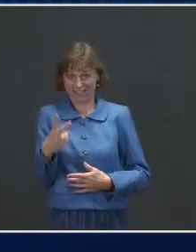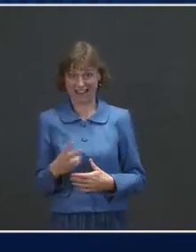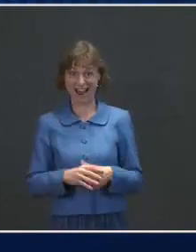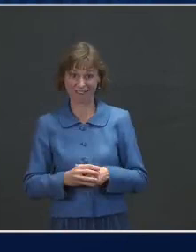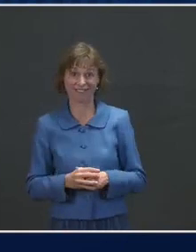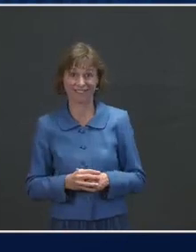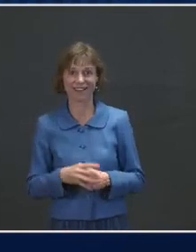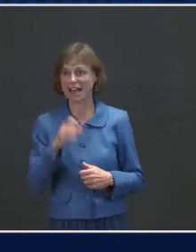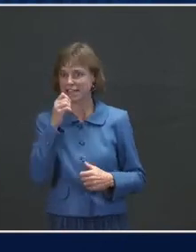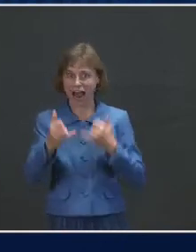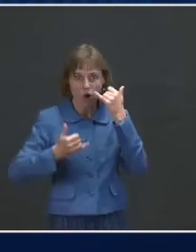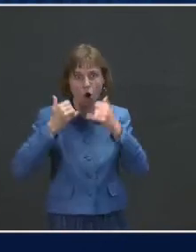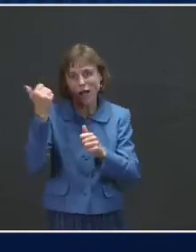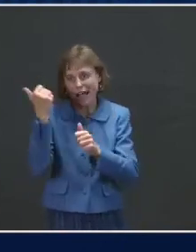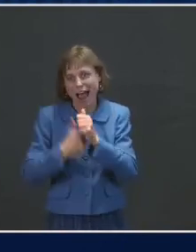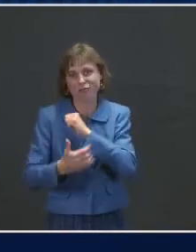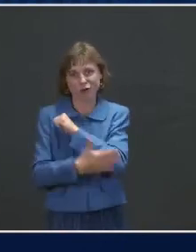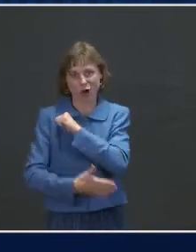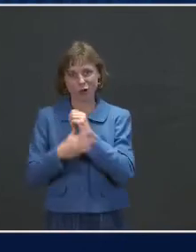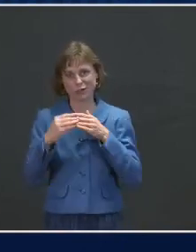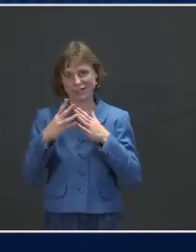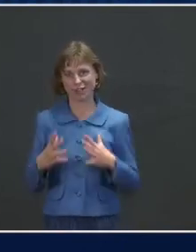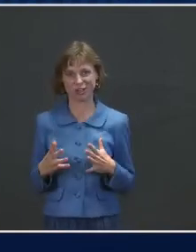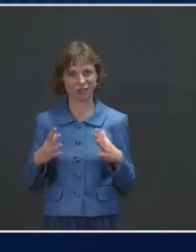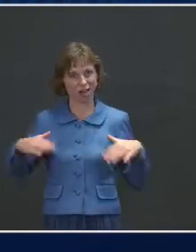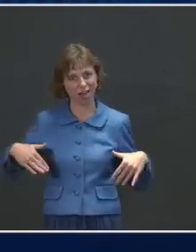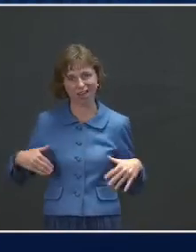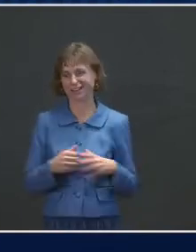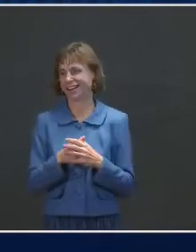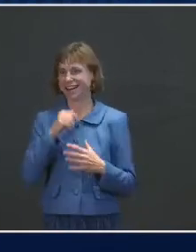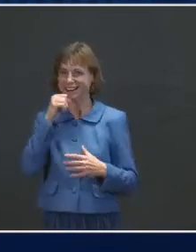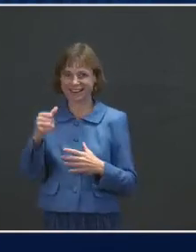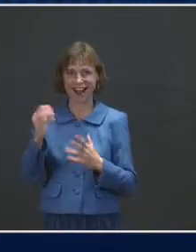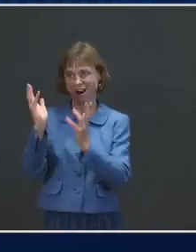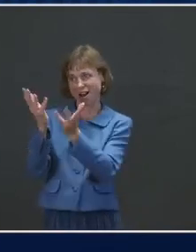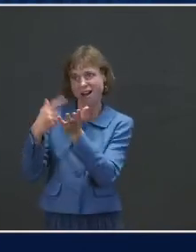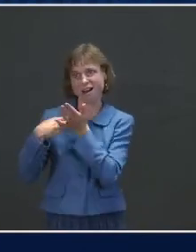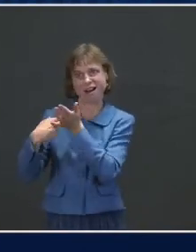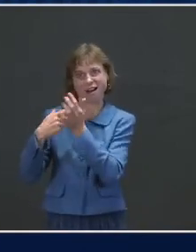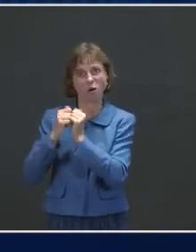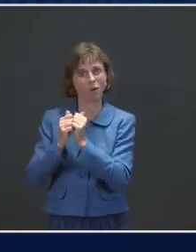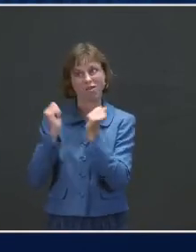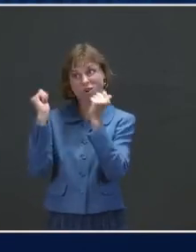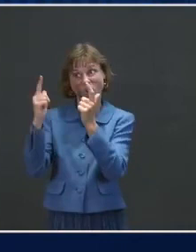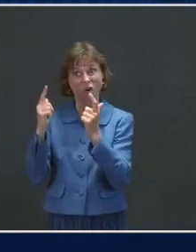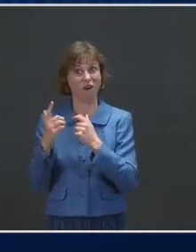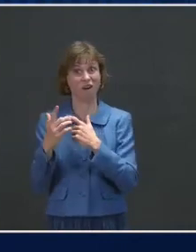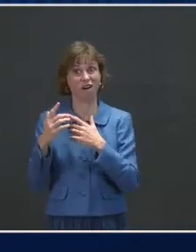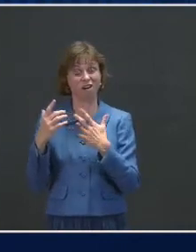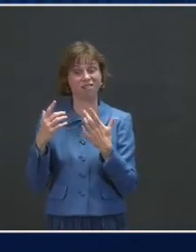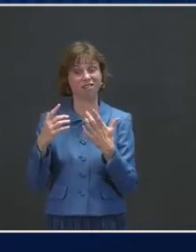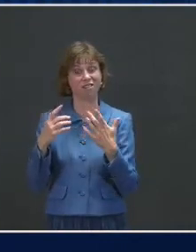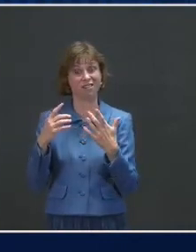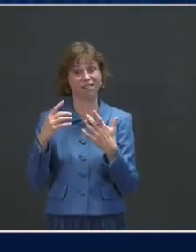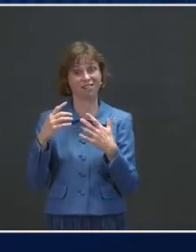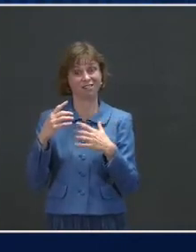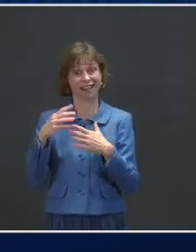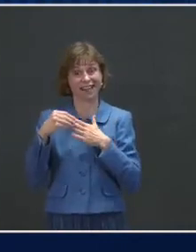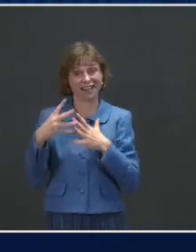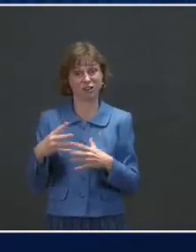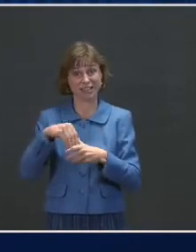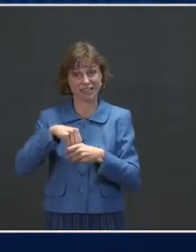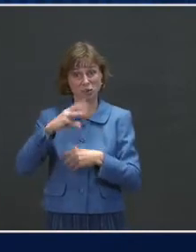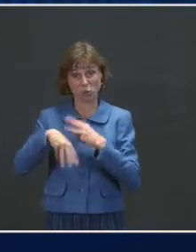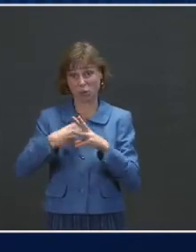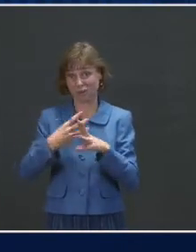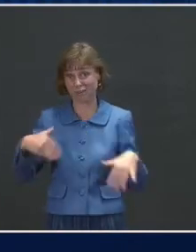leader yet. He's not had engagements with all of them, and I'm sure he will do more of that in the weeks ahead. Putin,